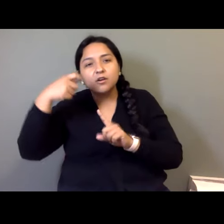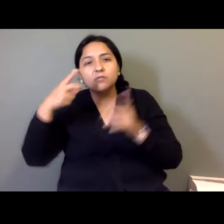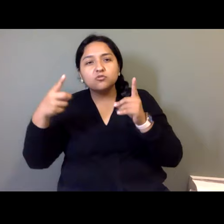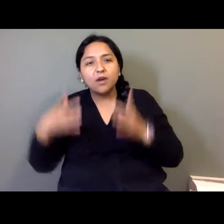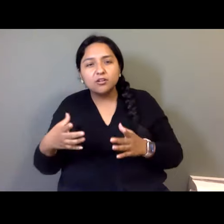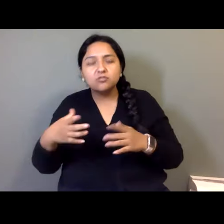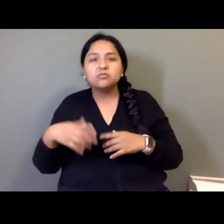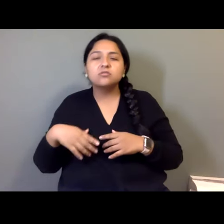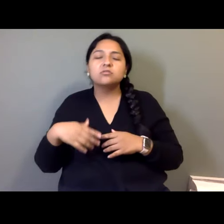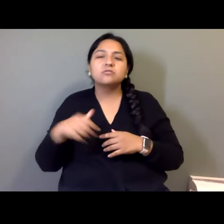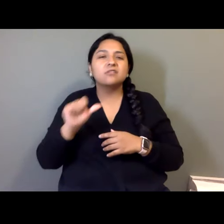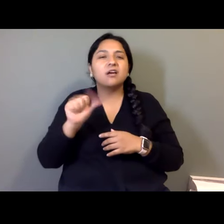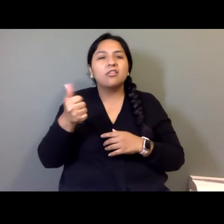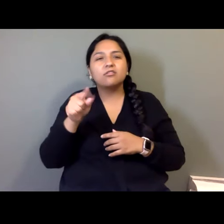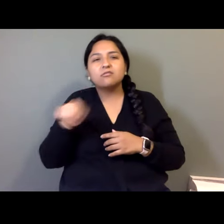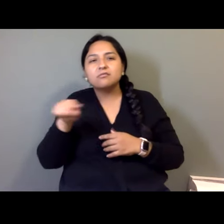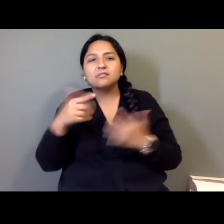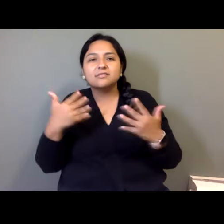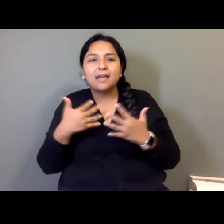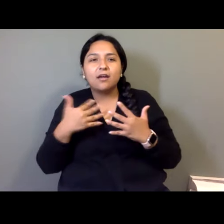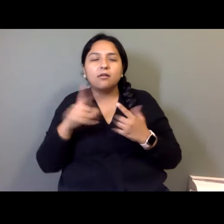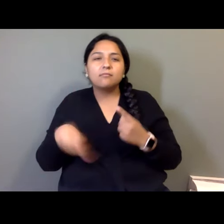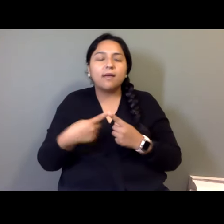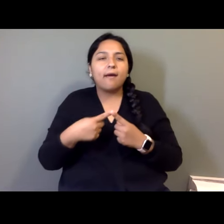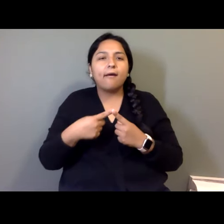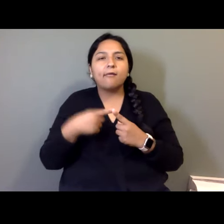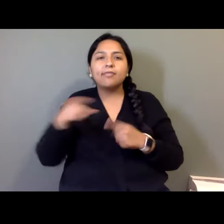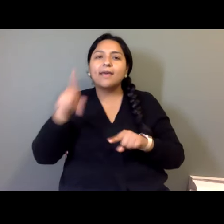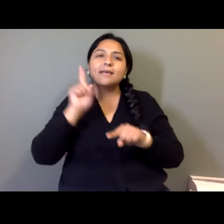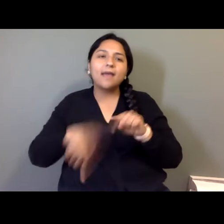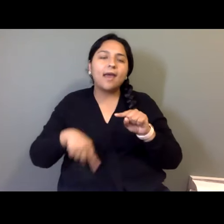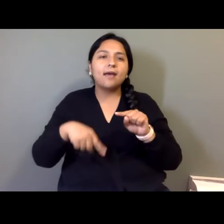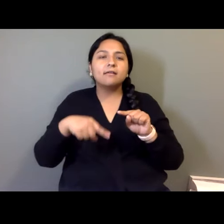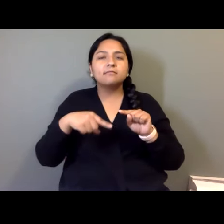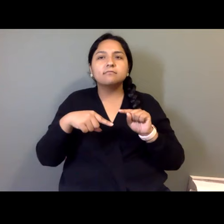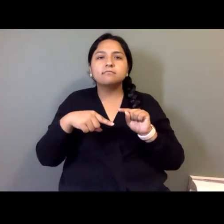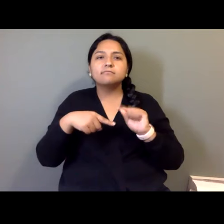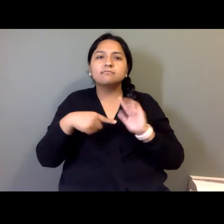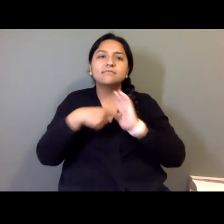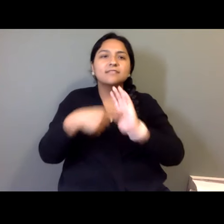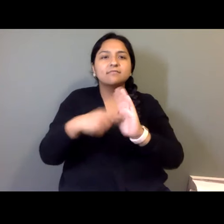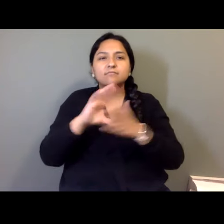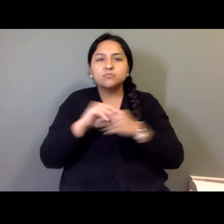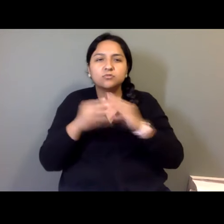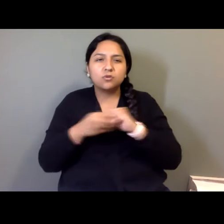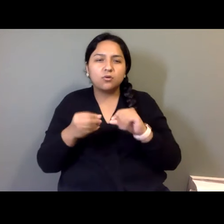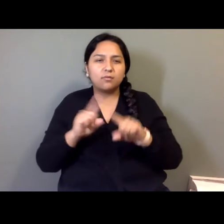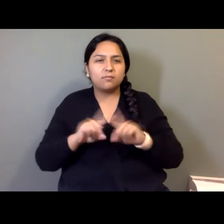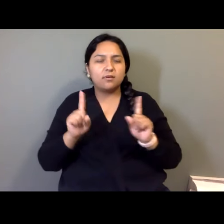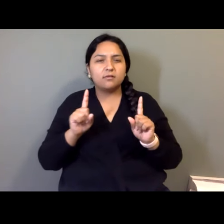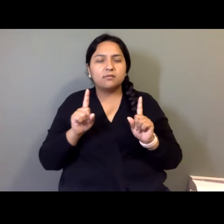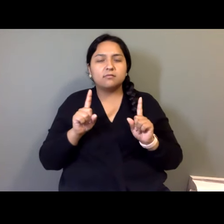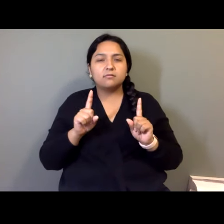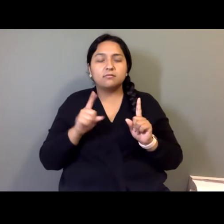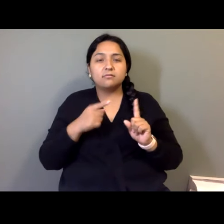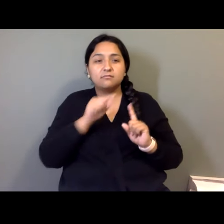people are scared that they're putting, like, their identity on the line, or they can't tell an authentic story. But I think that when it comes to different communities